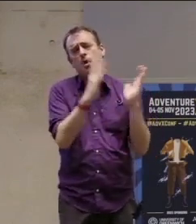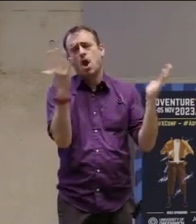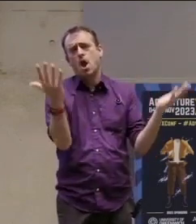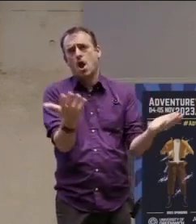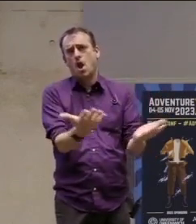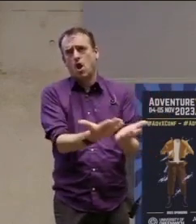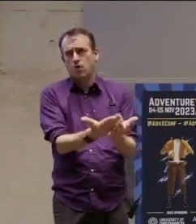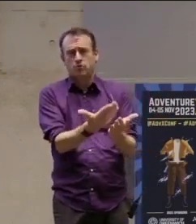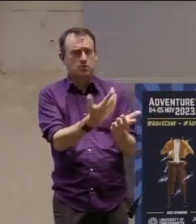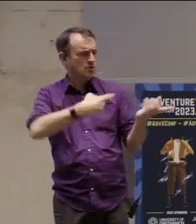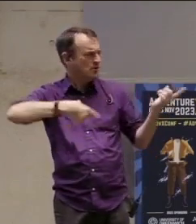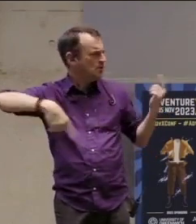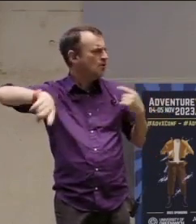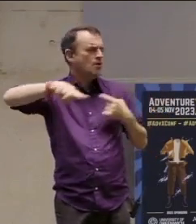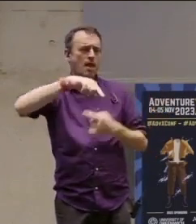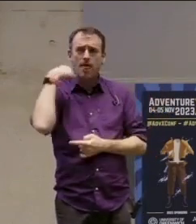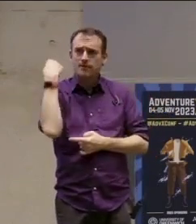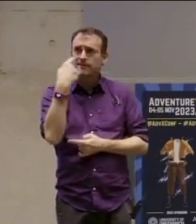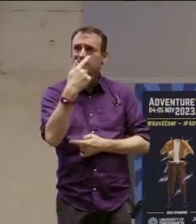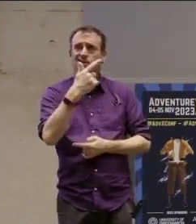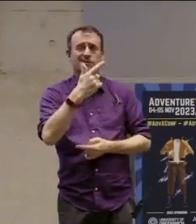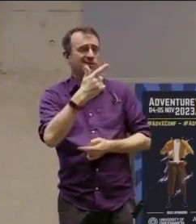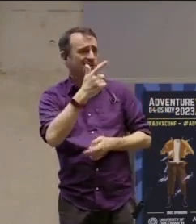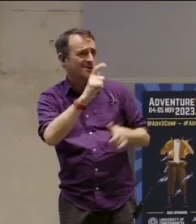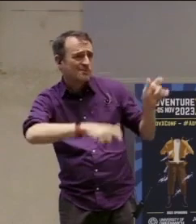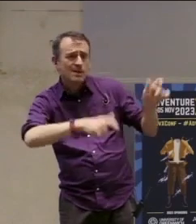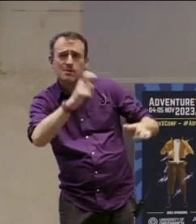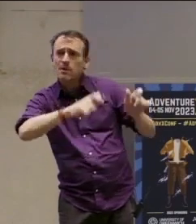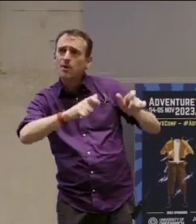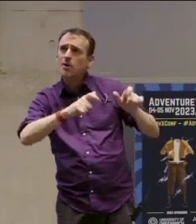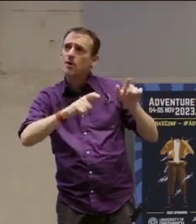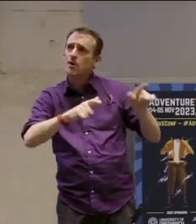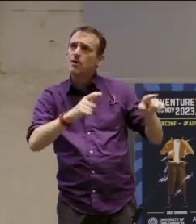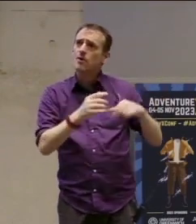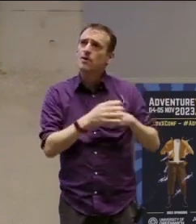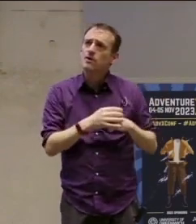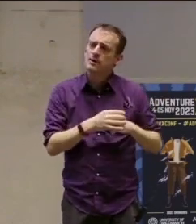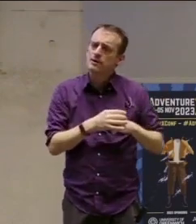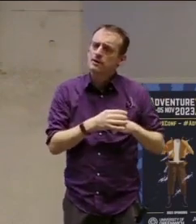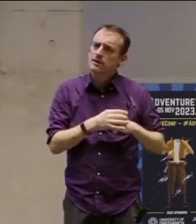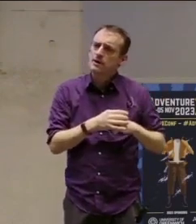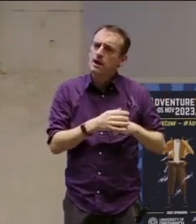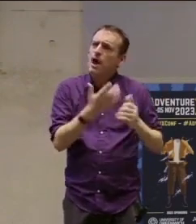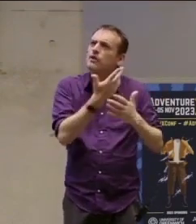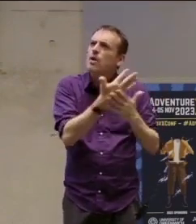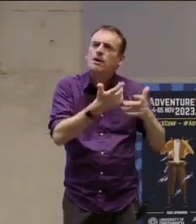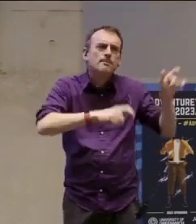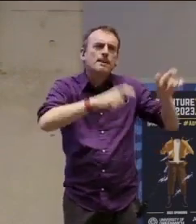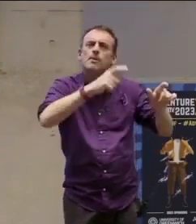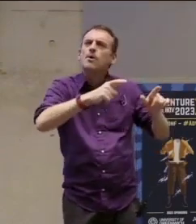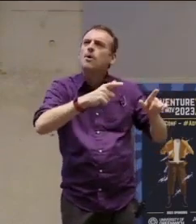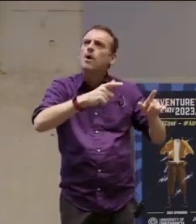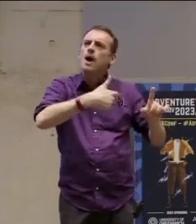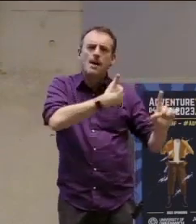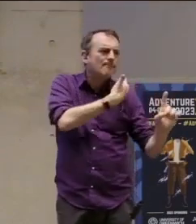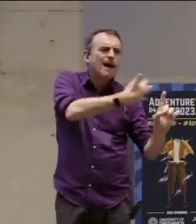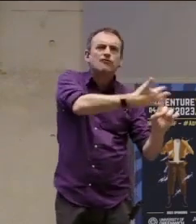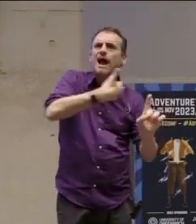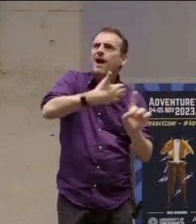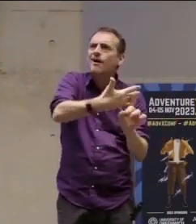about the characters. Obviously, you know, London is such a diverse place, so many people from so many backgrounds. We're sort of thinking